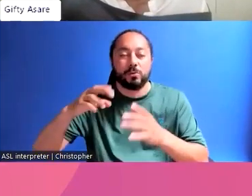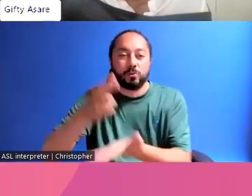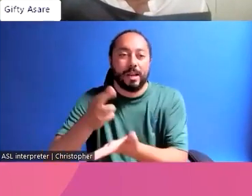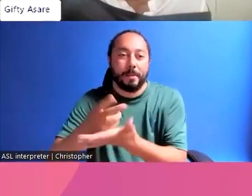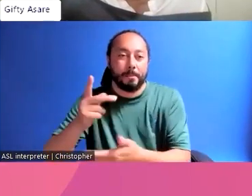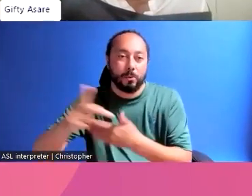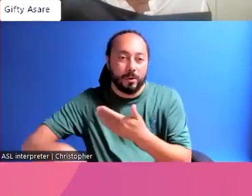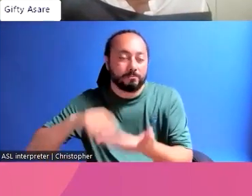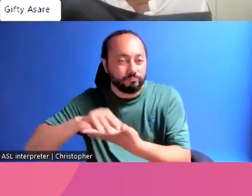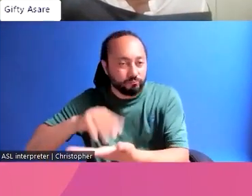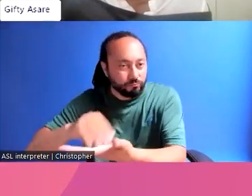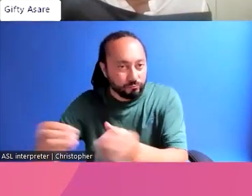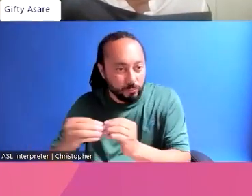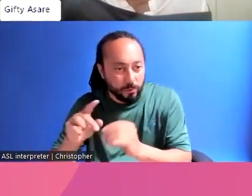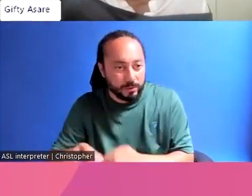to also provide